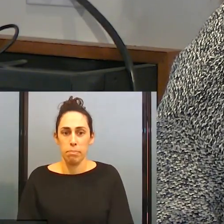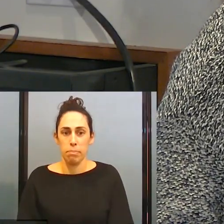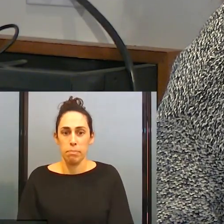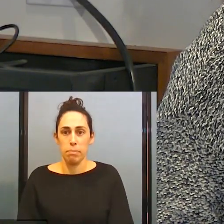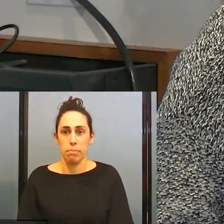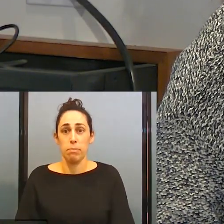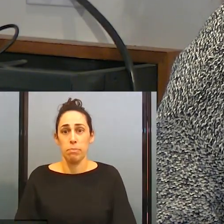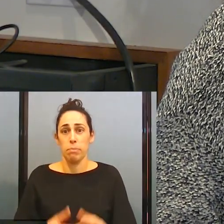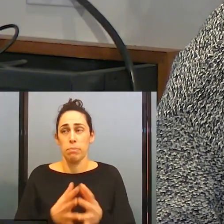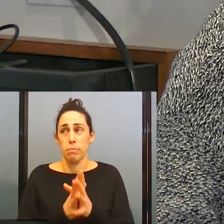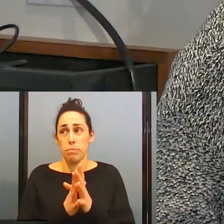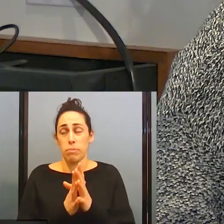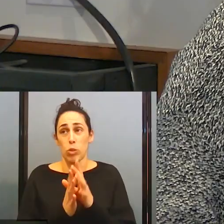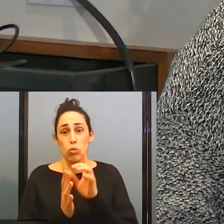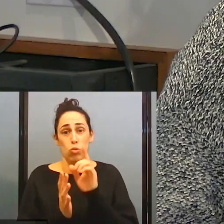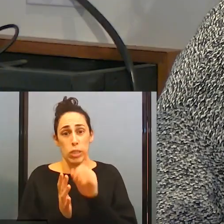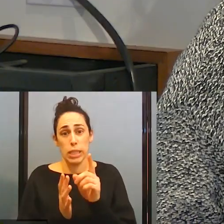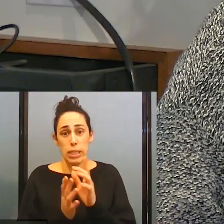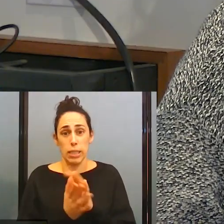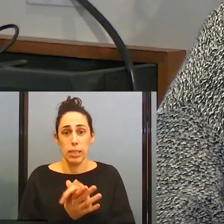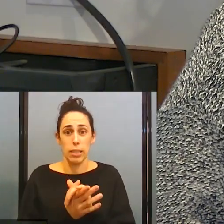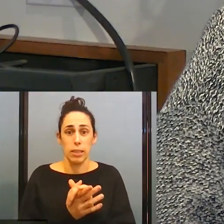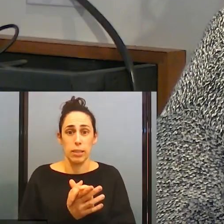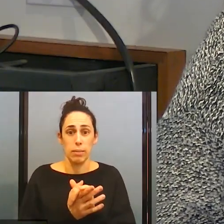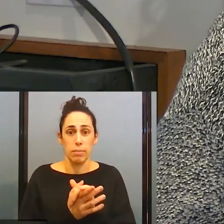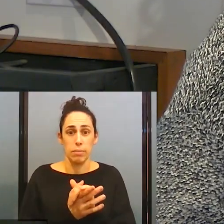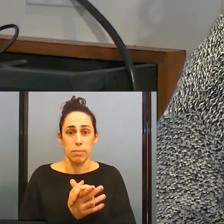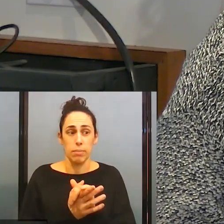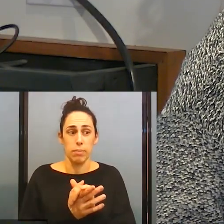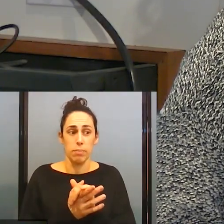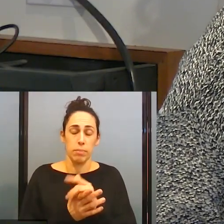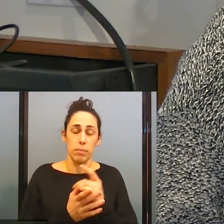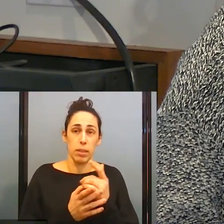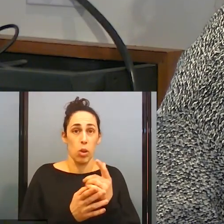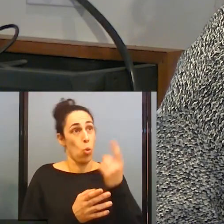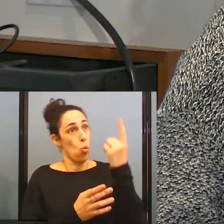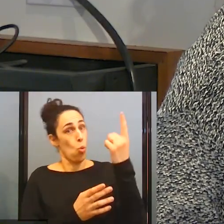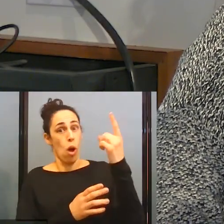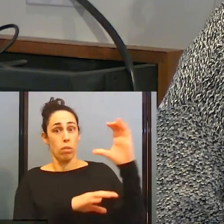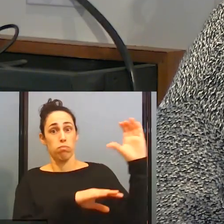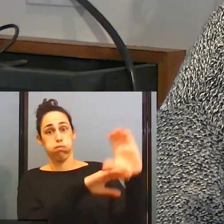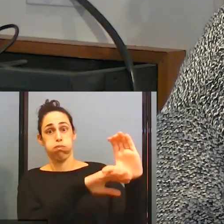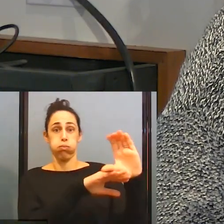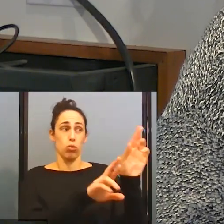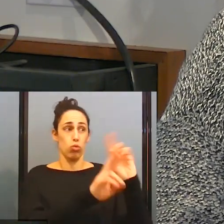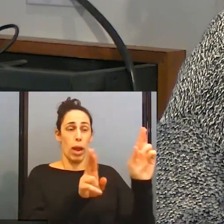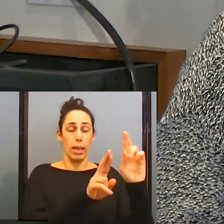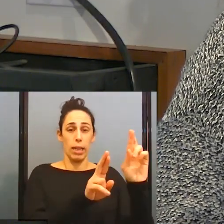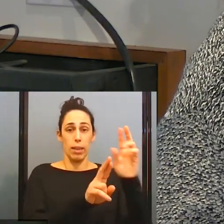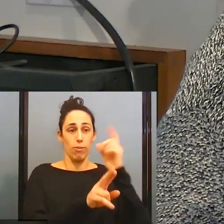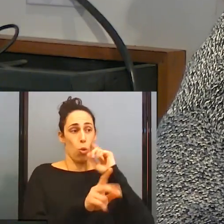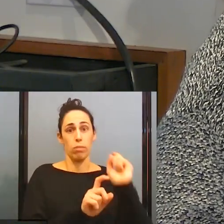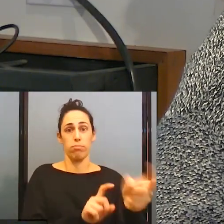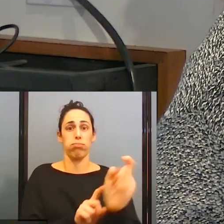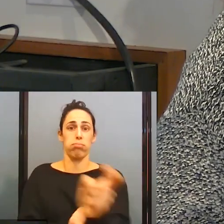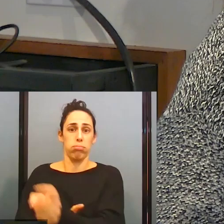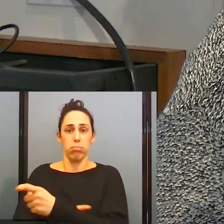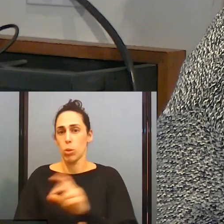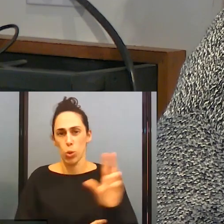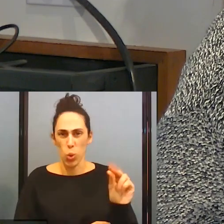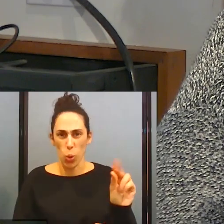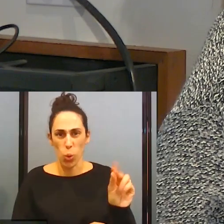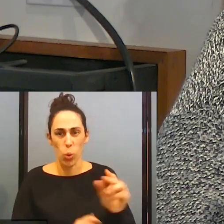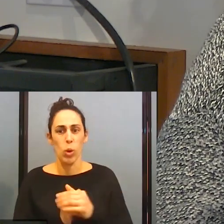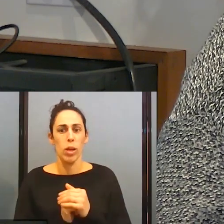it is, in some regards, up to the community. And I've often seen people